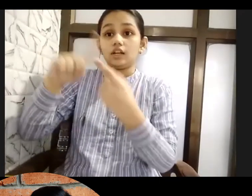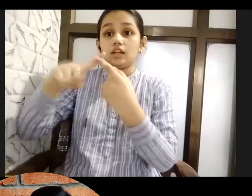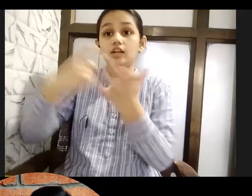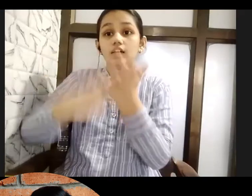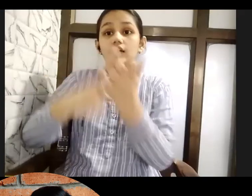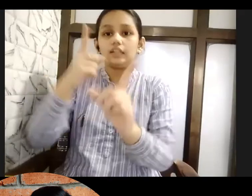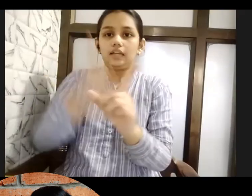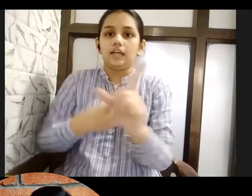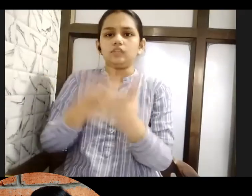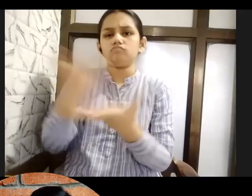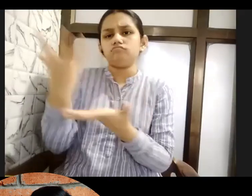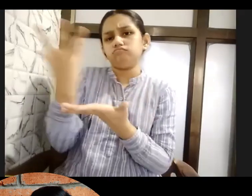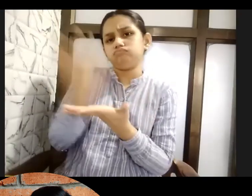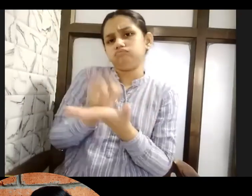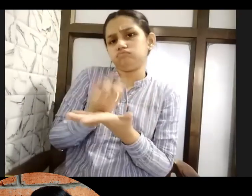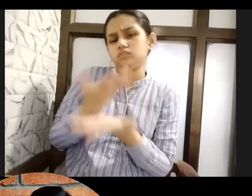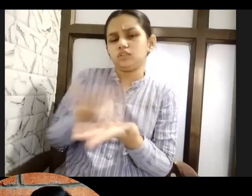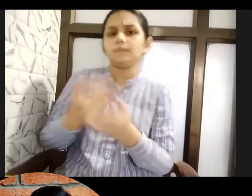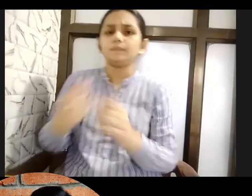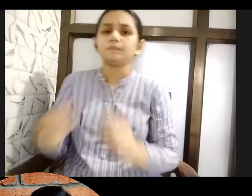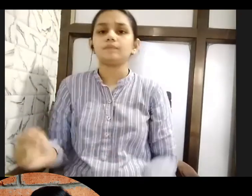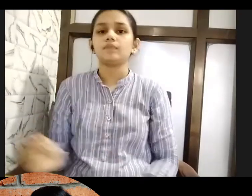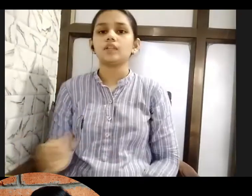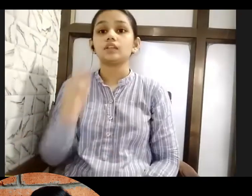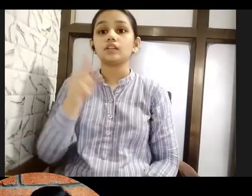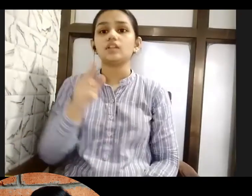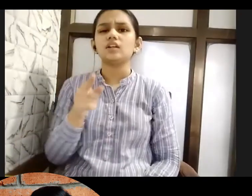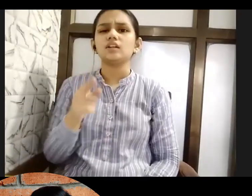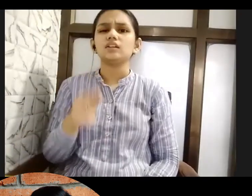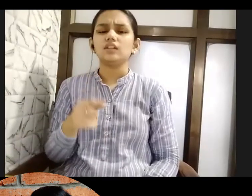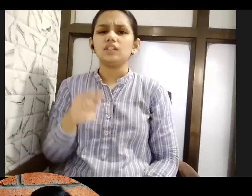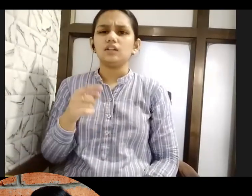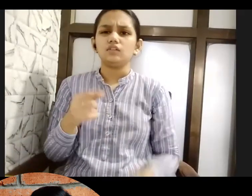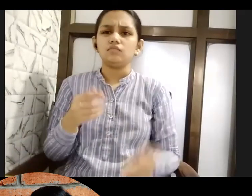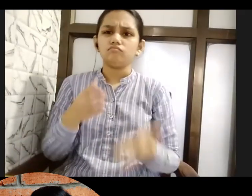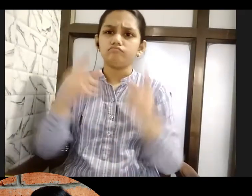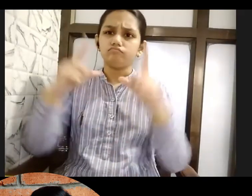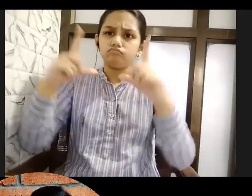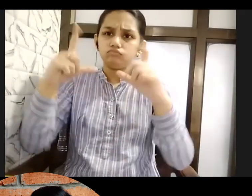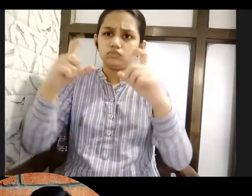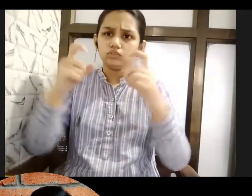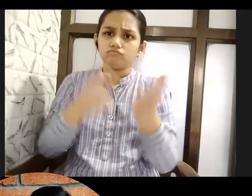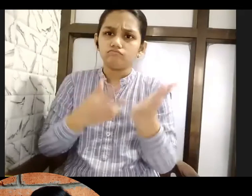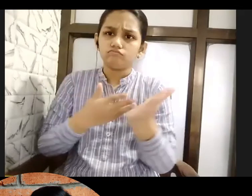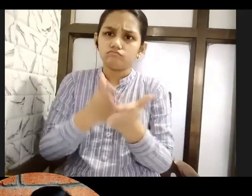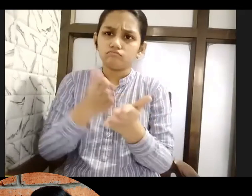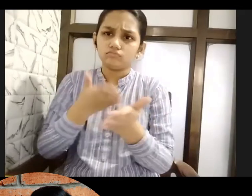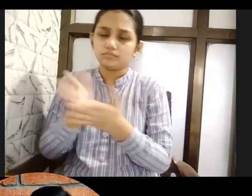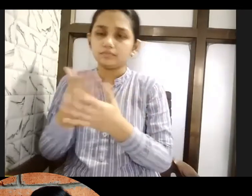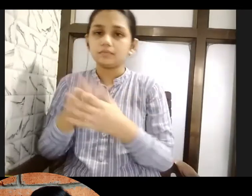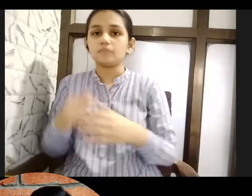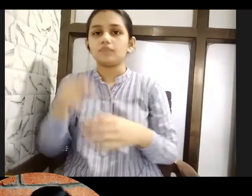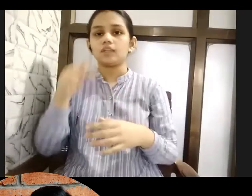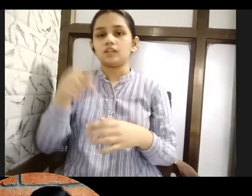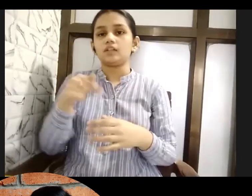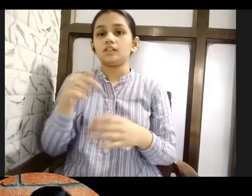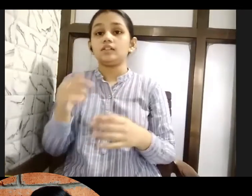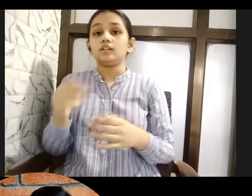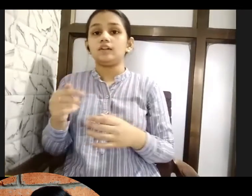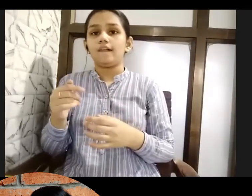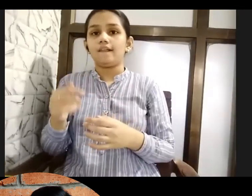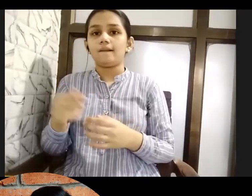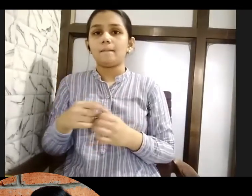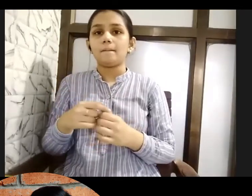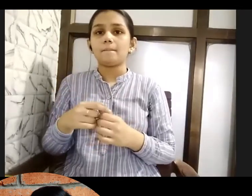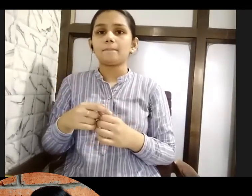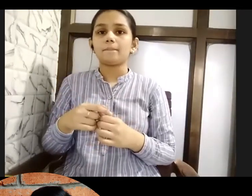Correct? So this is the way to go about it. Continue editing. On this side, this one, what is